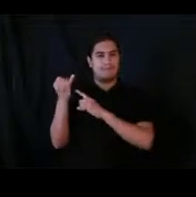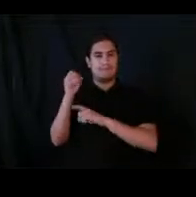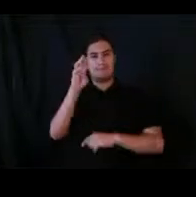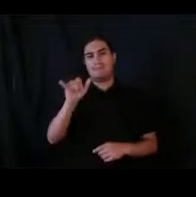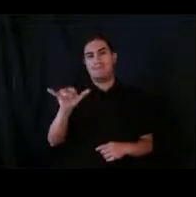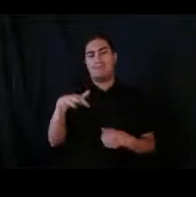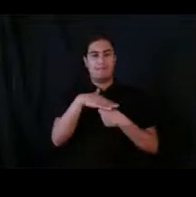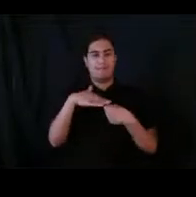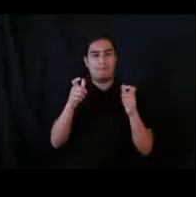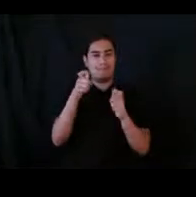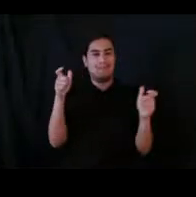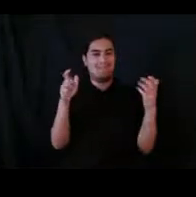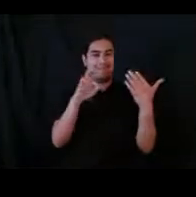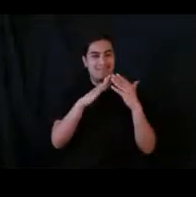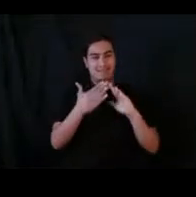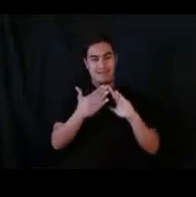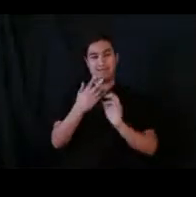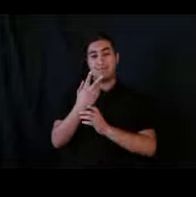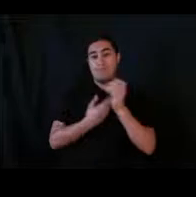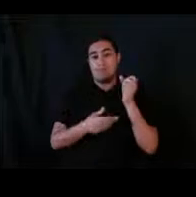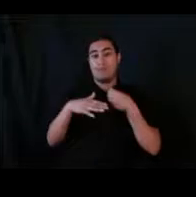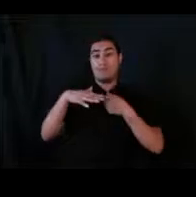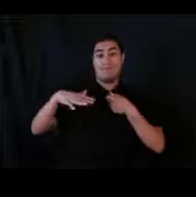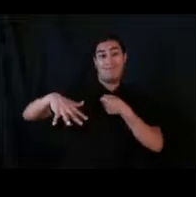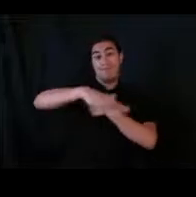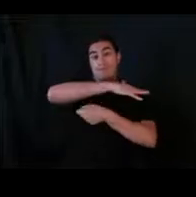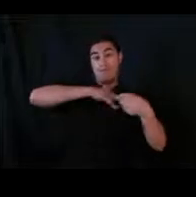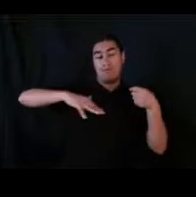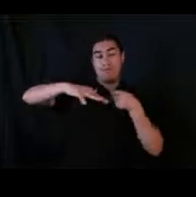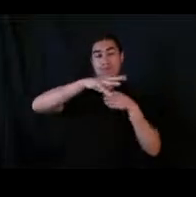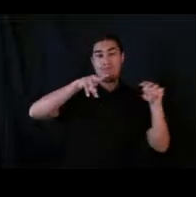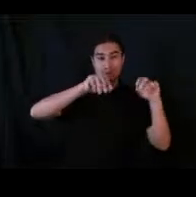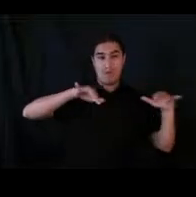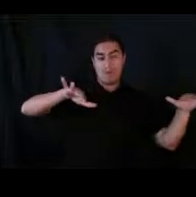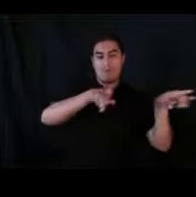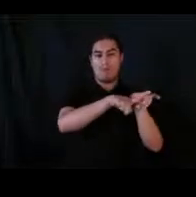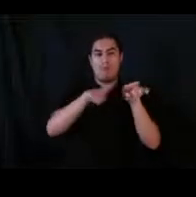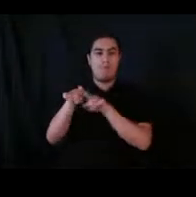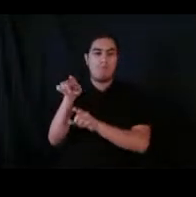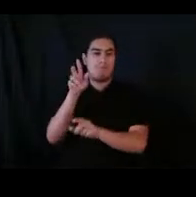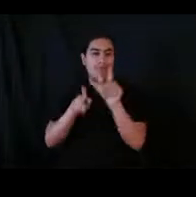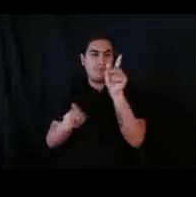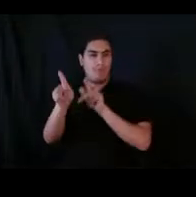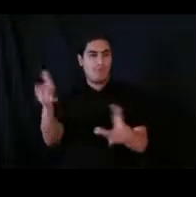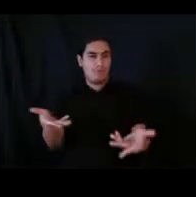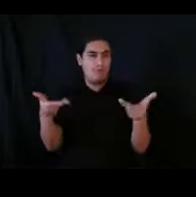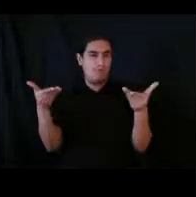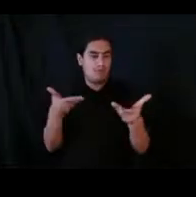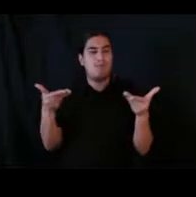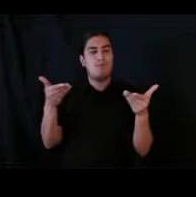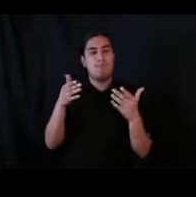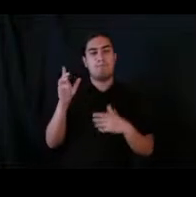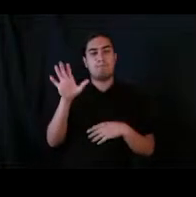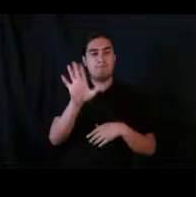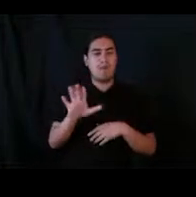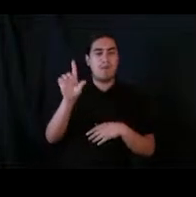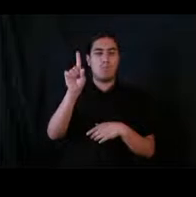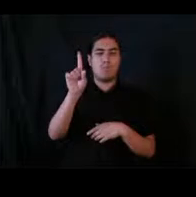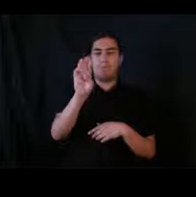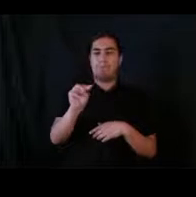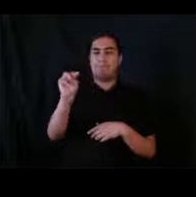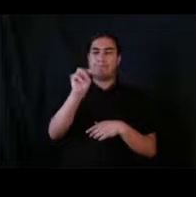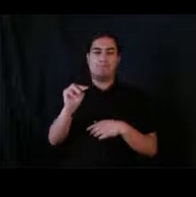largest city both in area as well as in population but just north of about a million residents and as